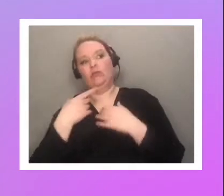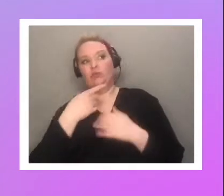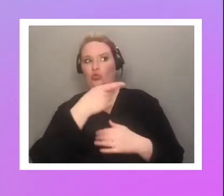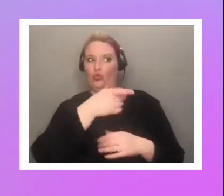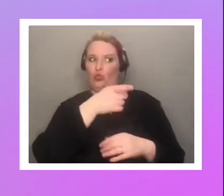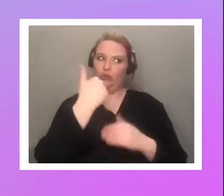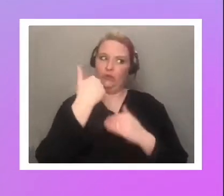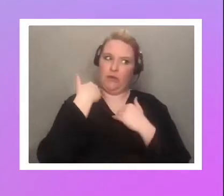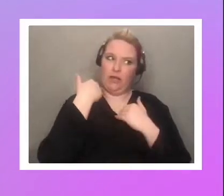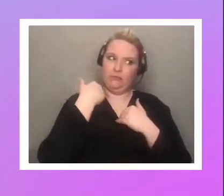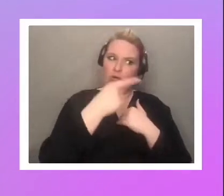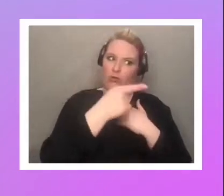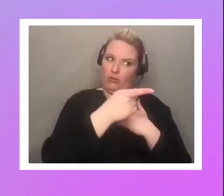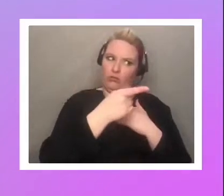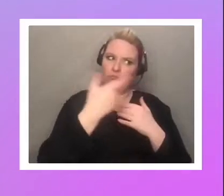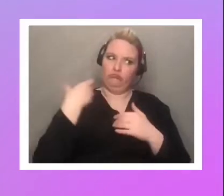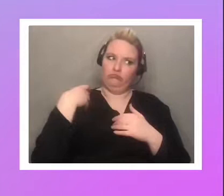only